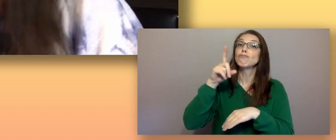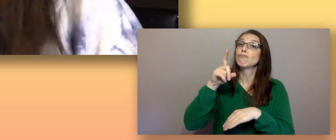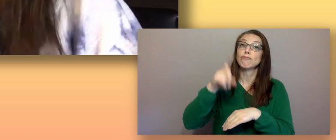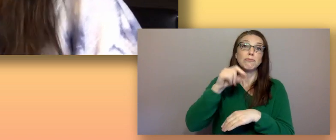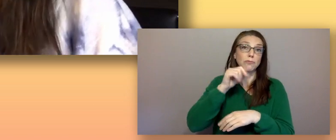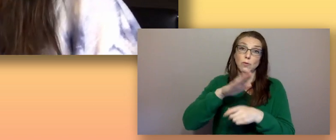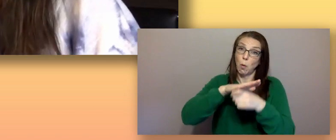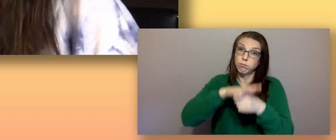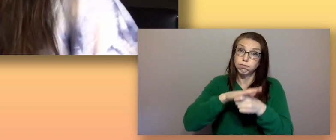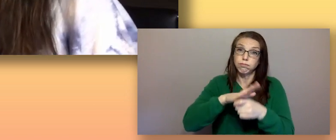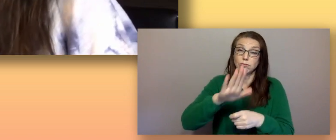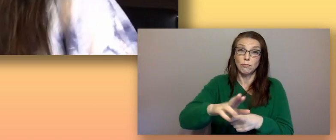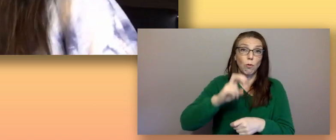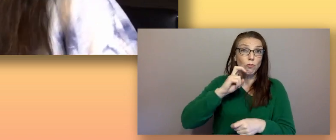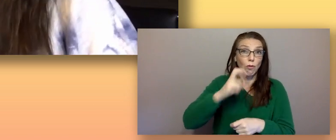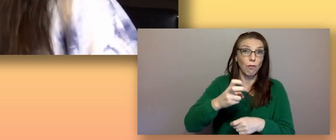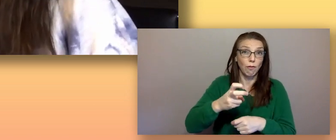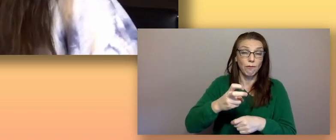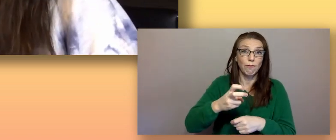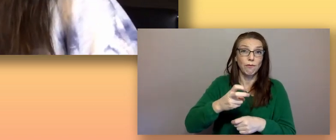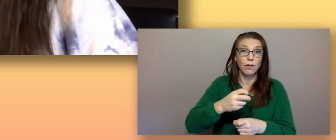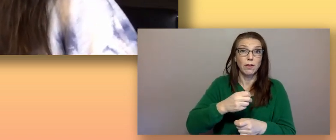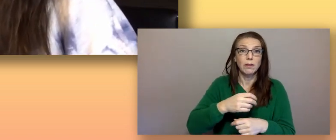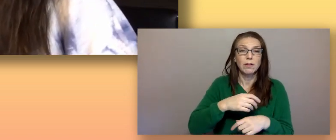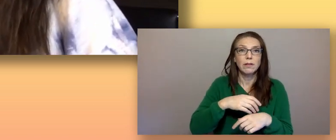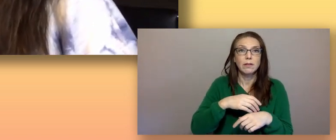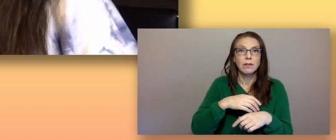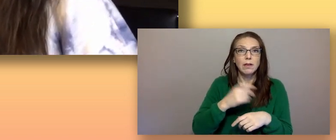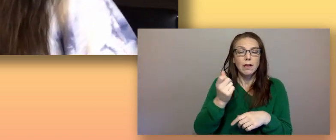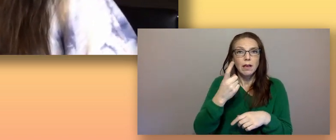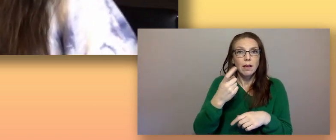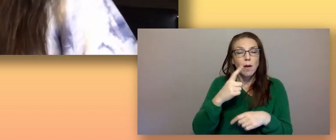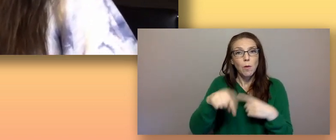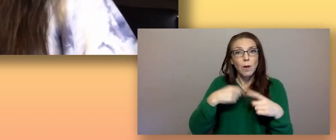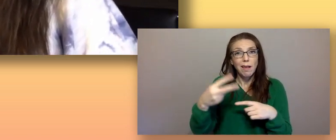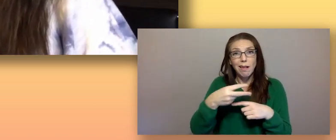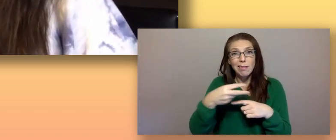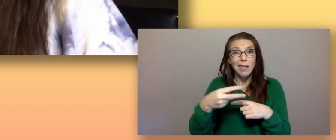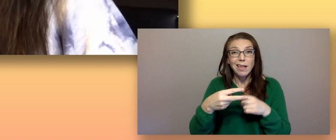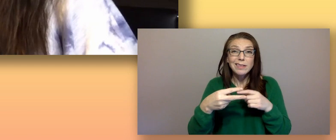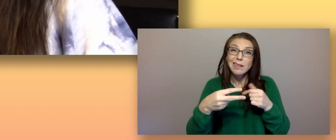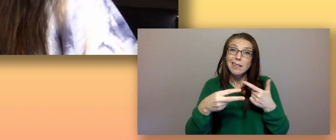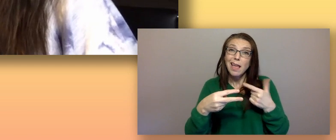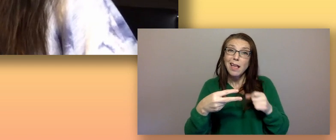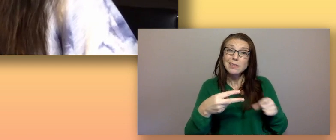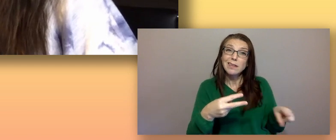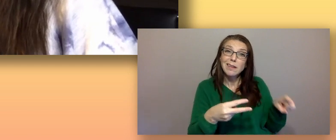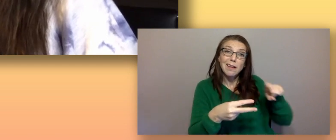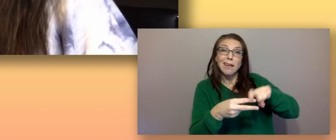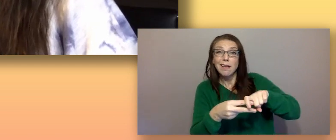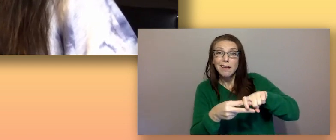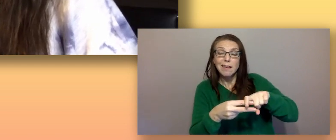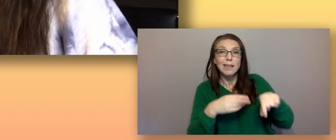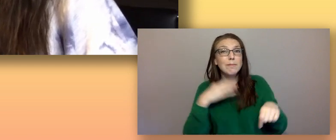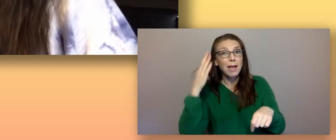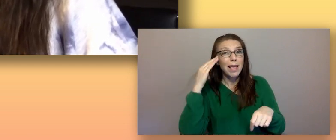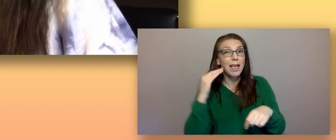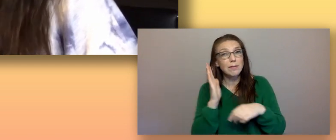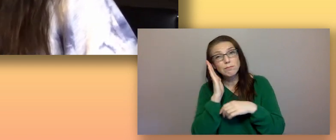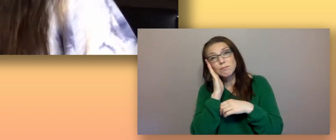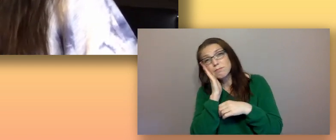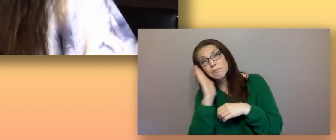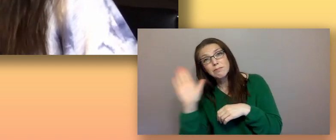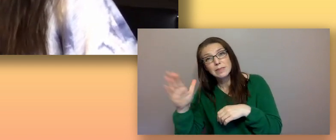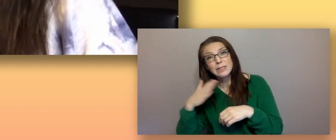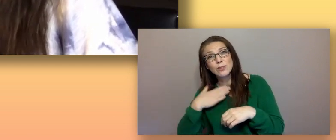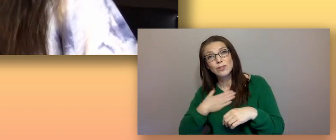nerves, because somehow the way his legs wrapped around mine and my head lay on his chest, it was safe and